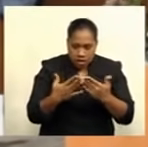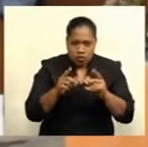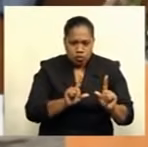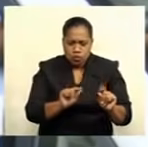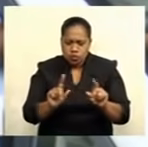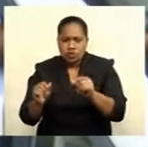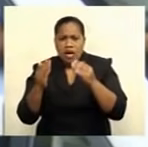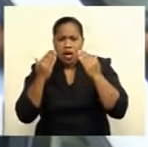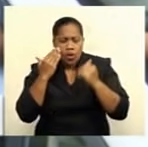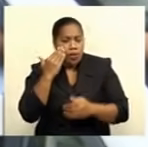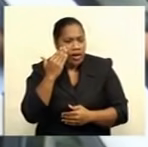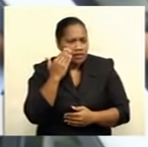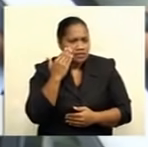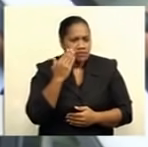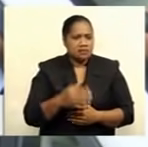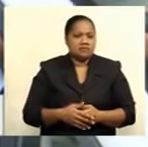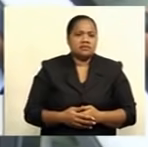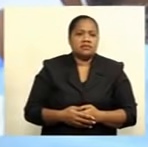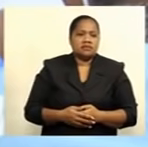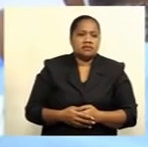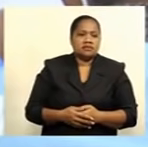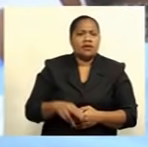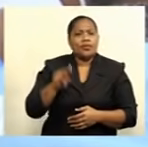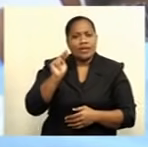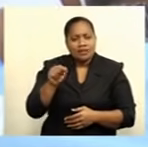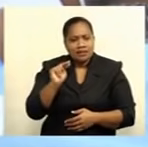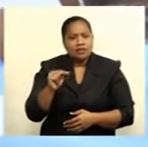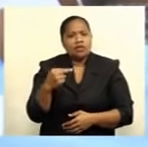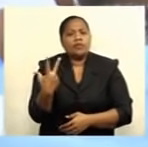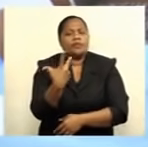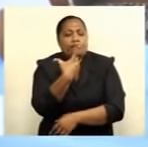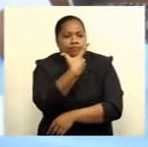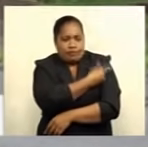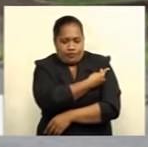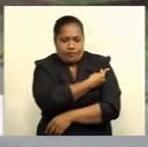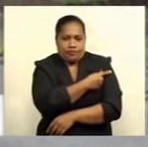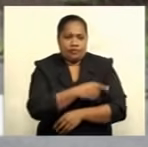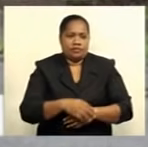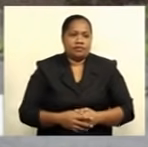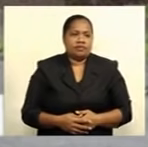on the need to get the jab to save every Fijian from the virus.